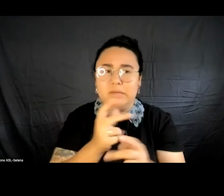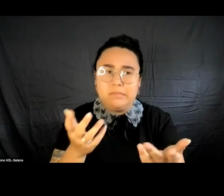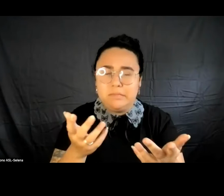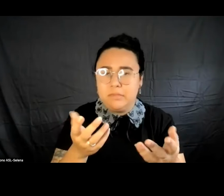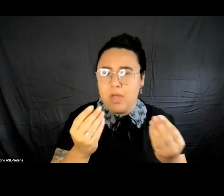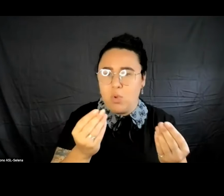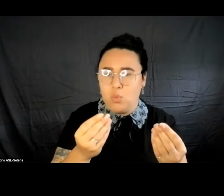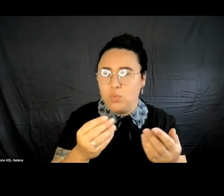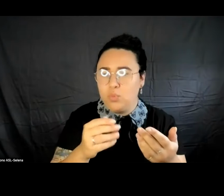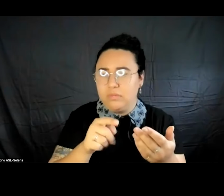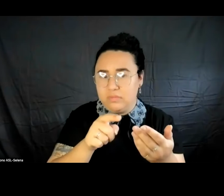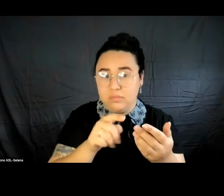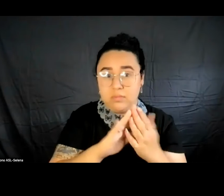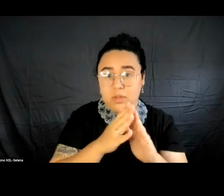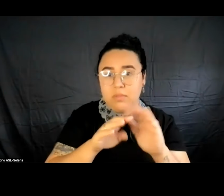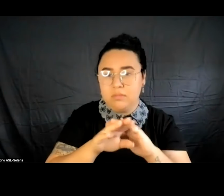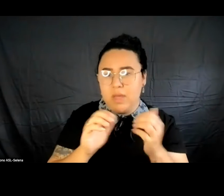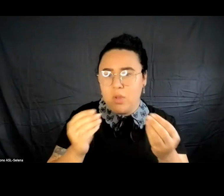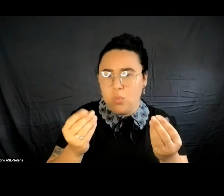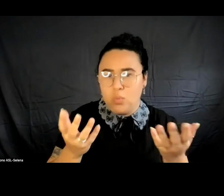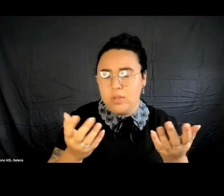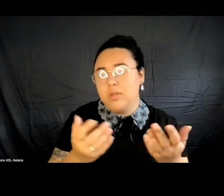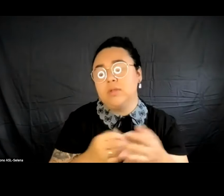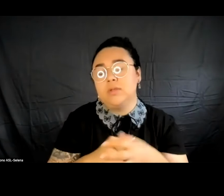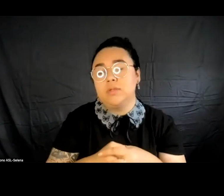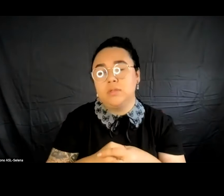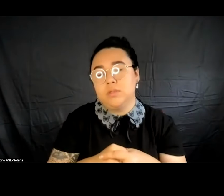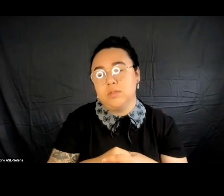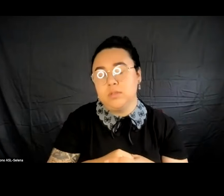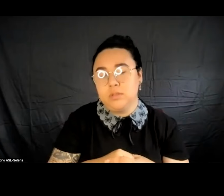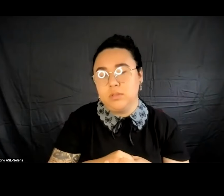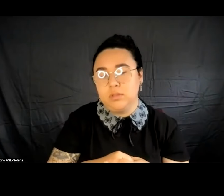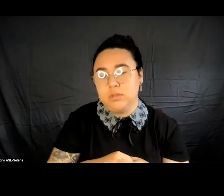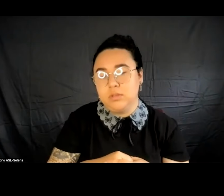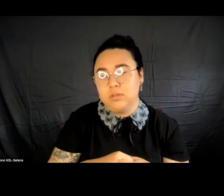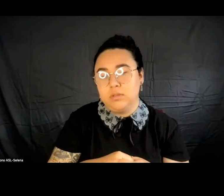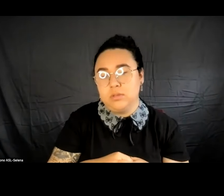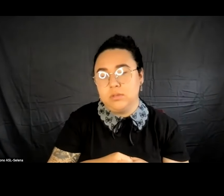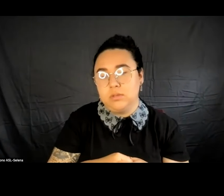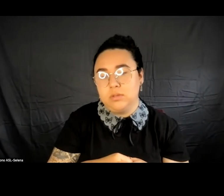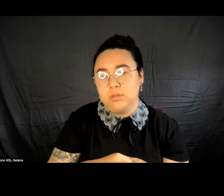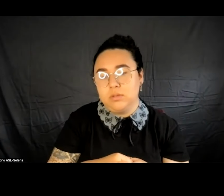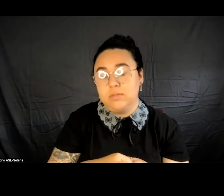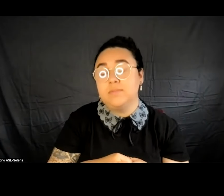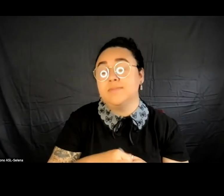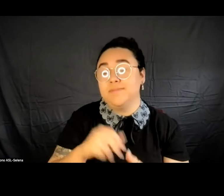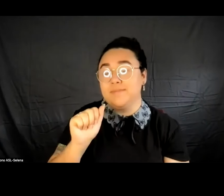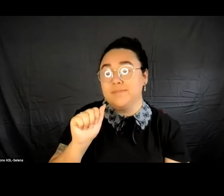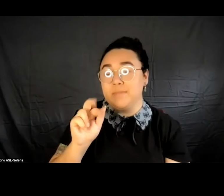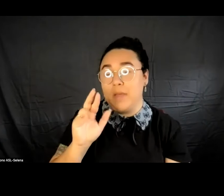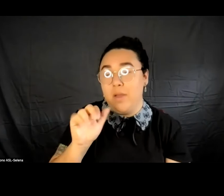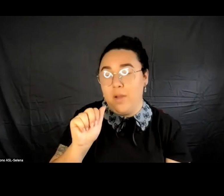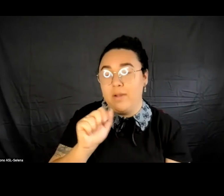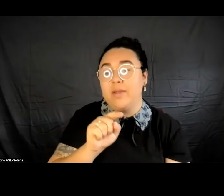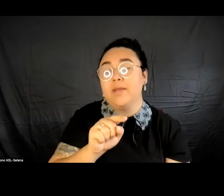accessible, is figuring out how to get get that ARIA and